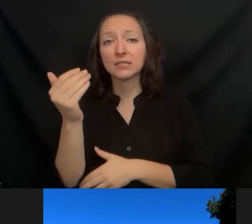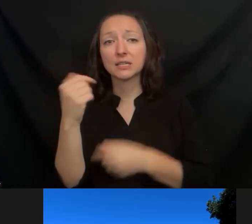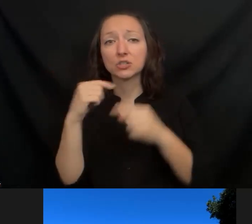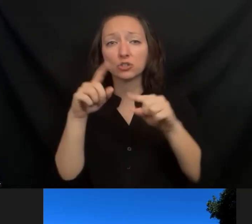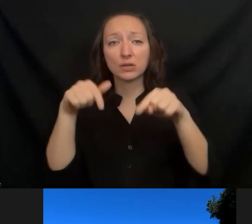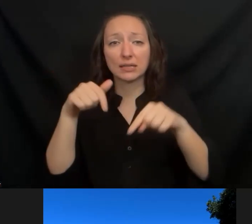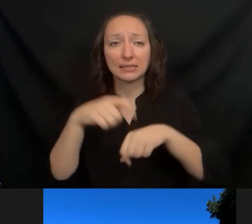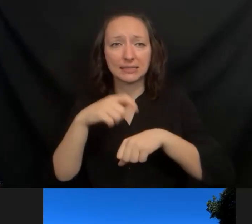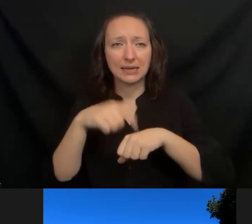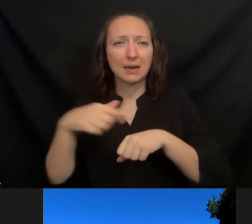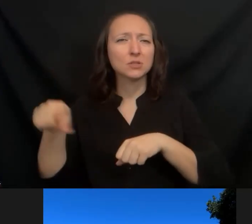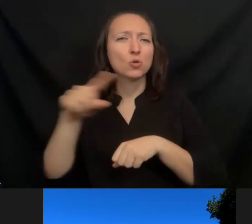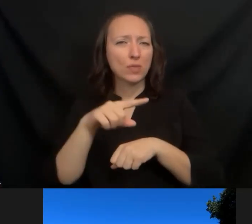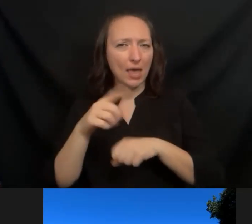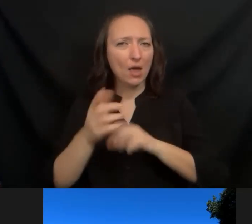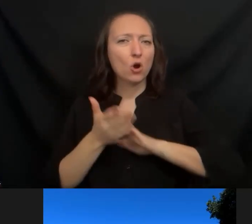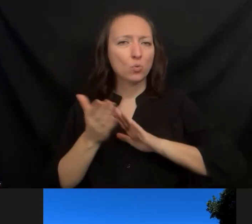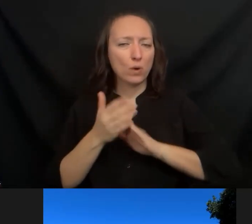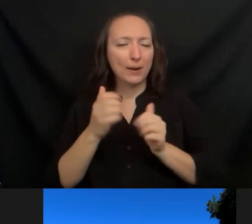period. They're running a little bit behind.